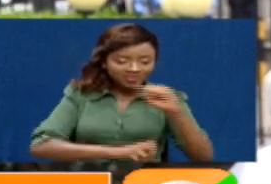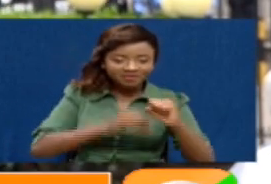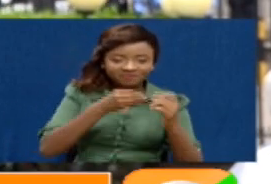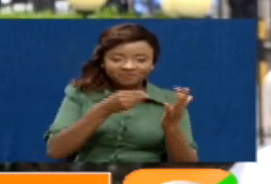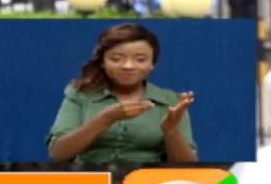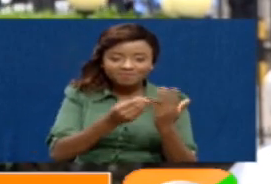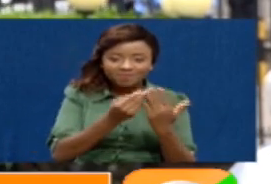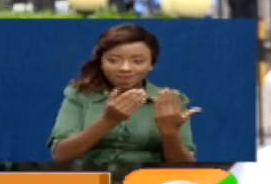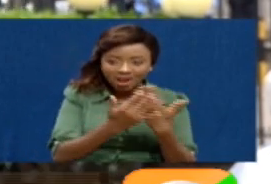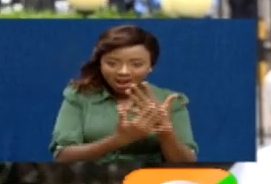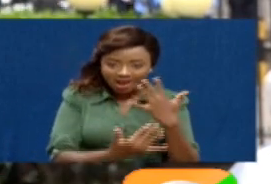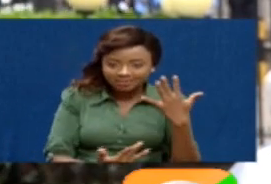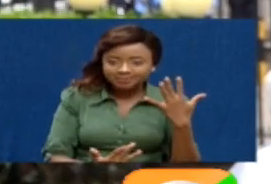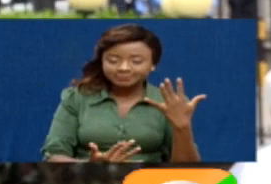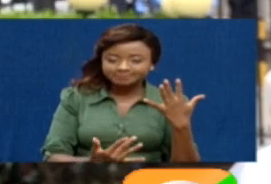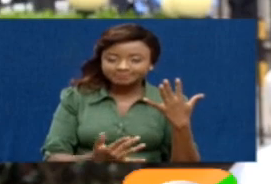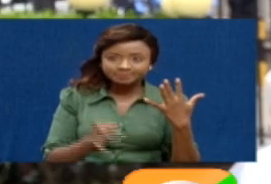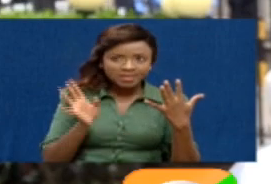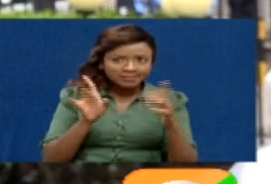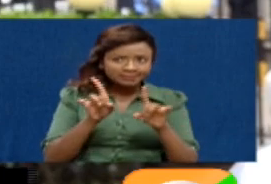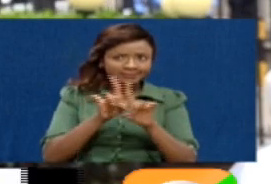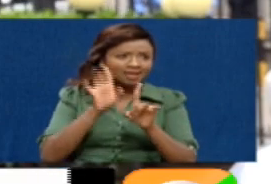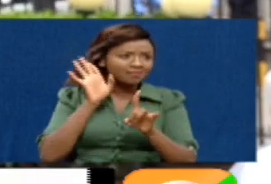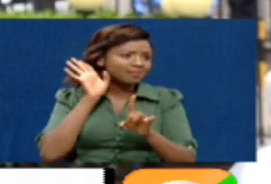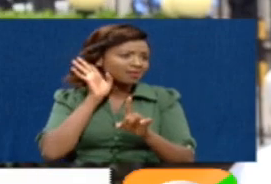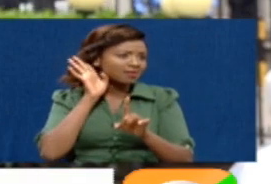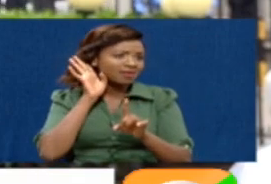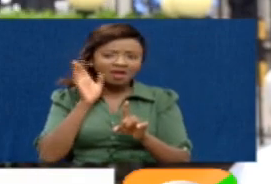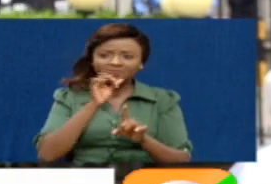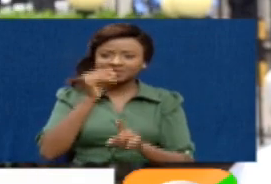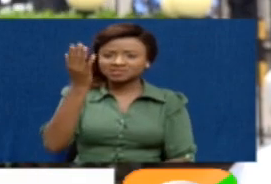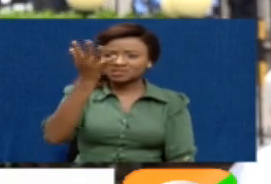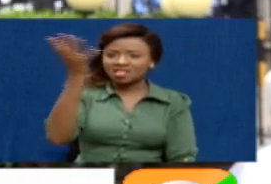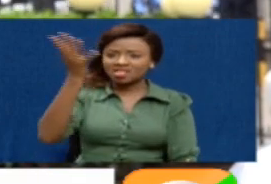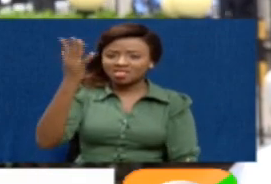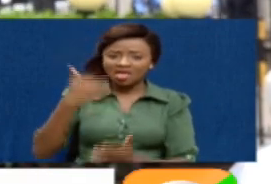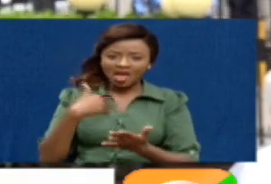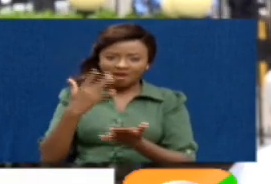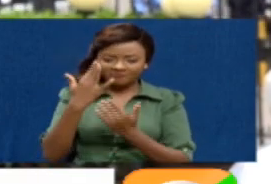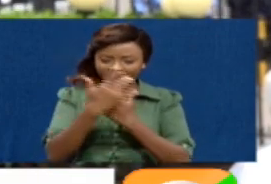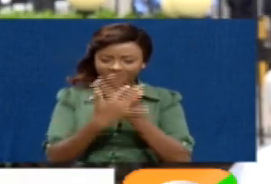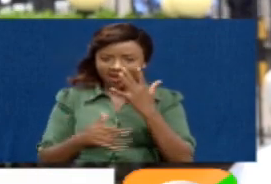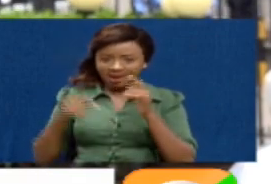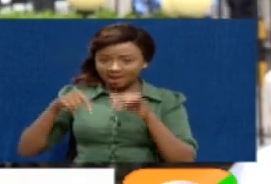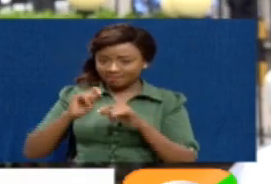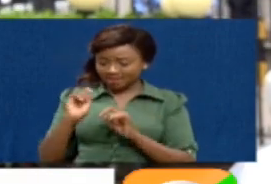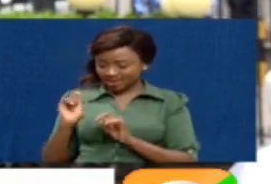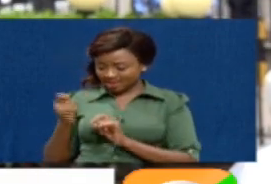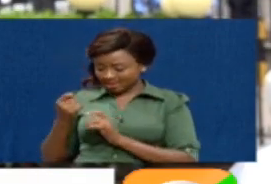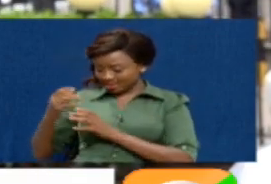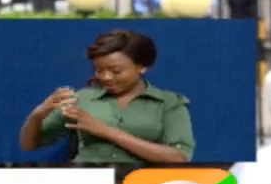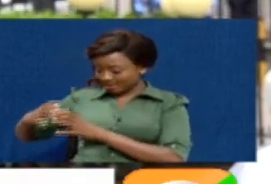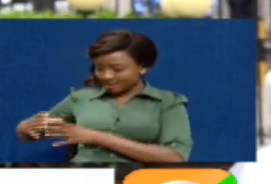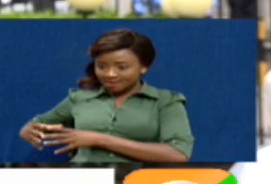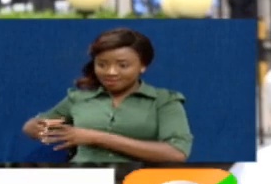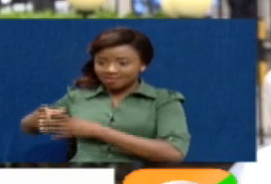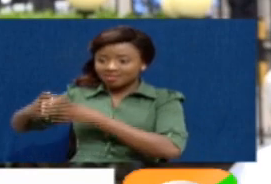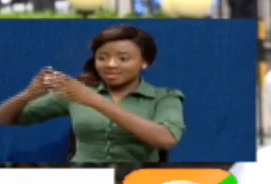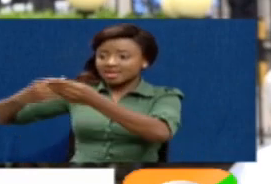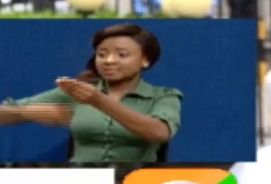blood. We hear there is even some blood from Kenya that is apparently appearing